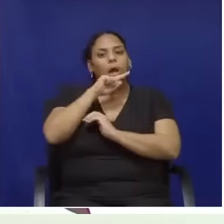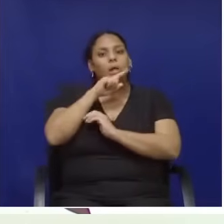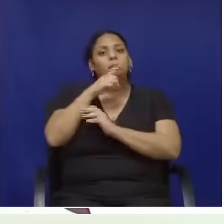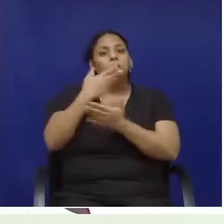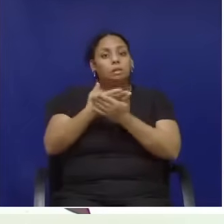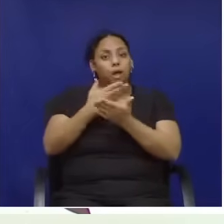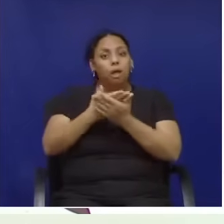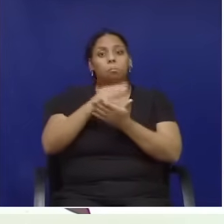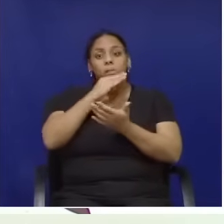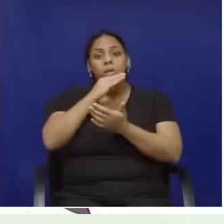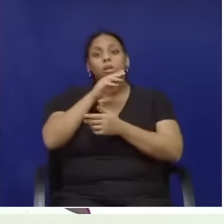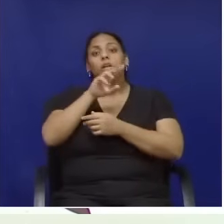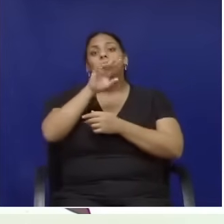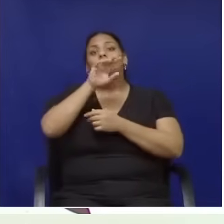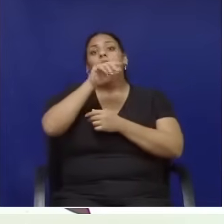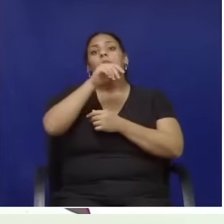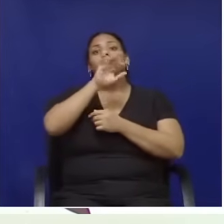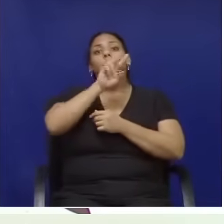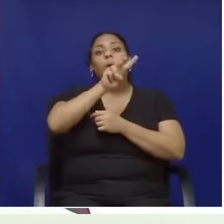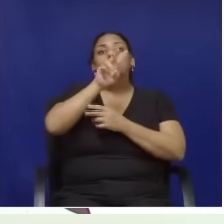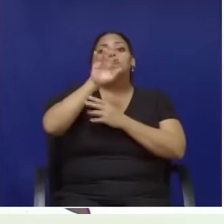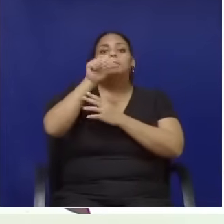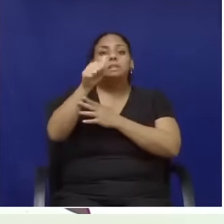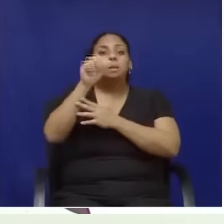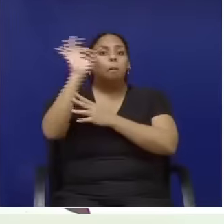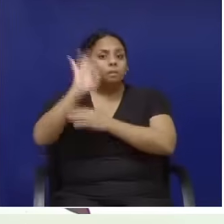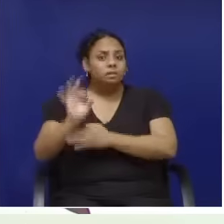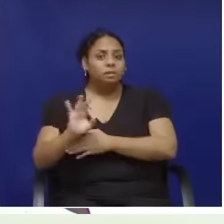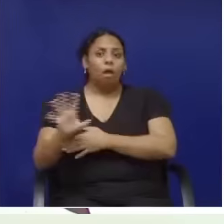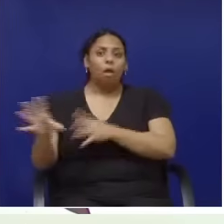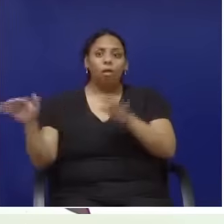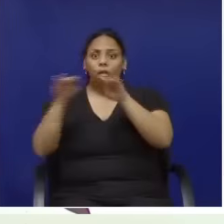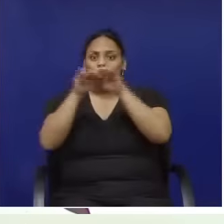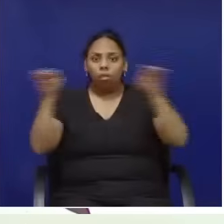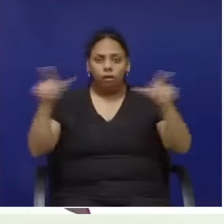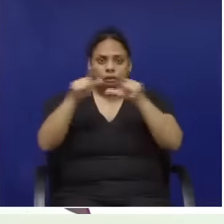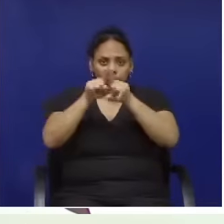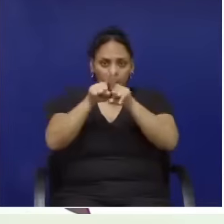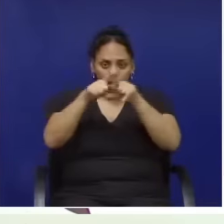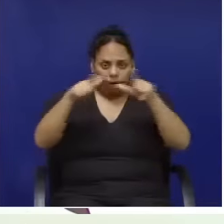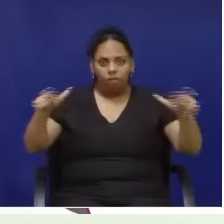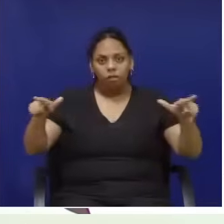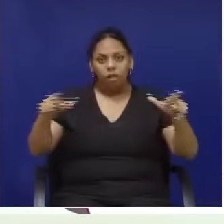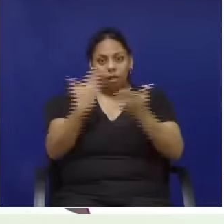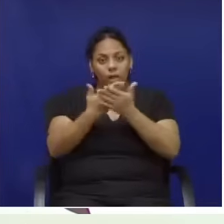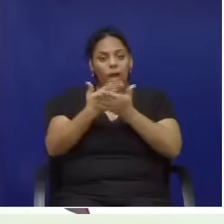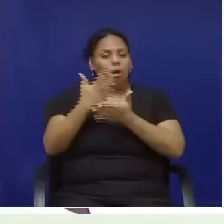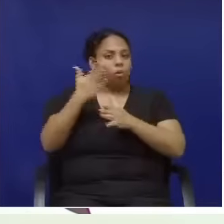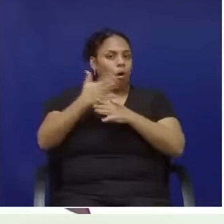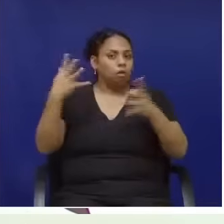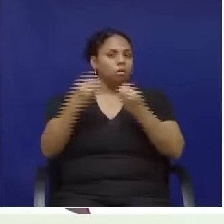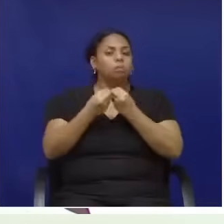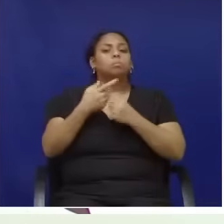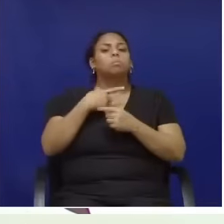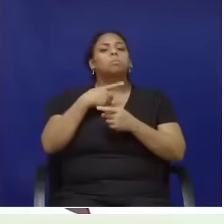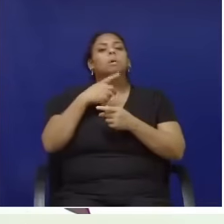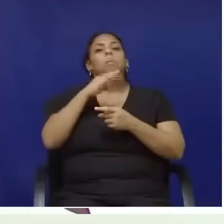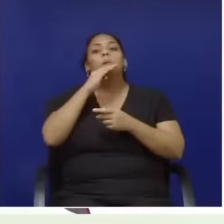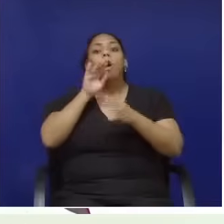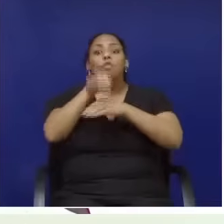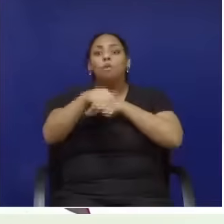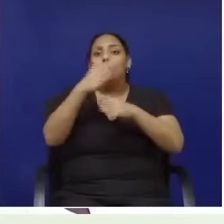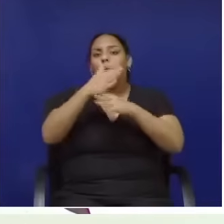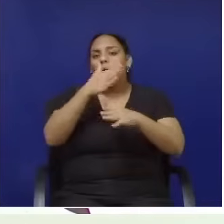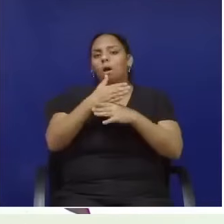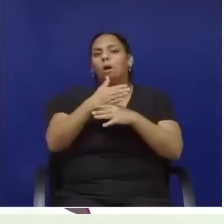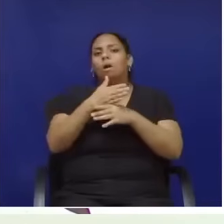of 26.3% is resolved? If it will not resolve the vacancy rate, then what is the plan to ensure that we don't have an overworked workforce